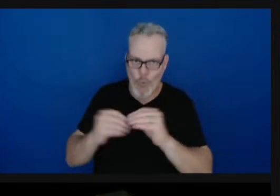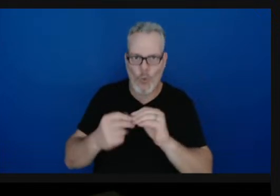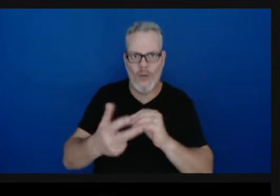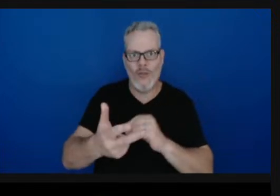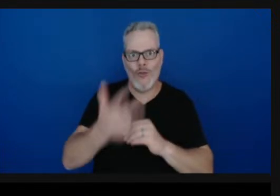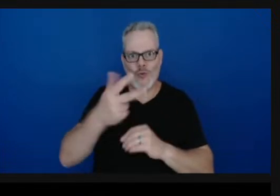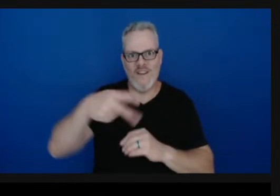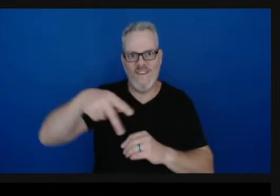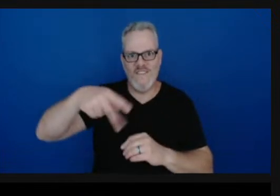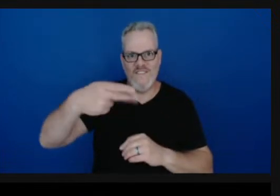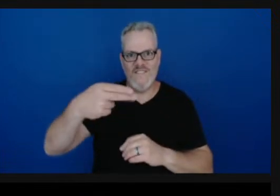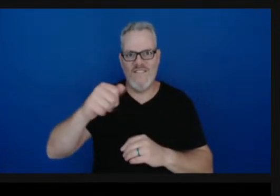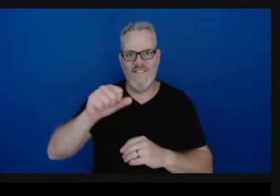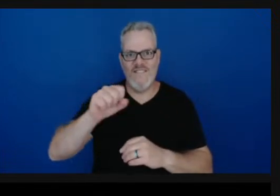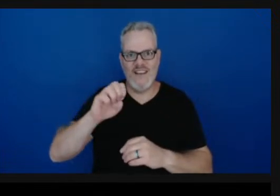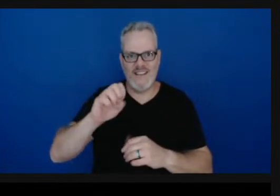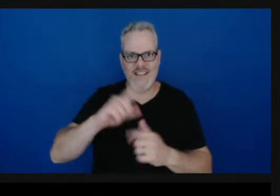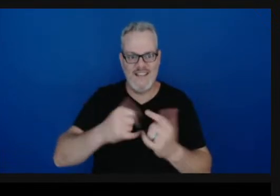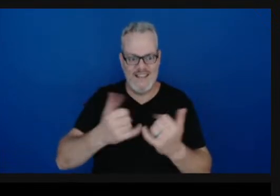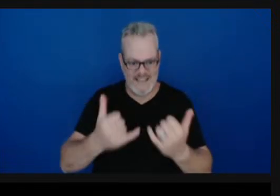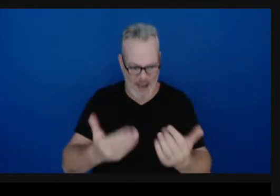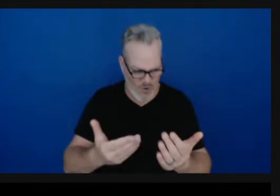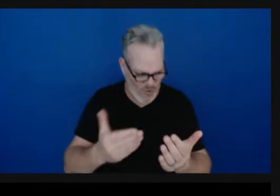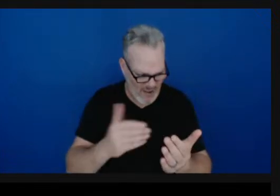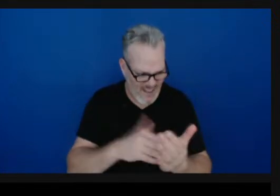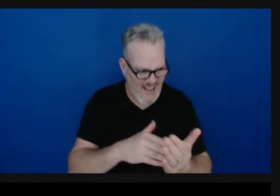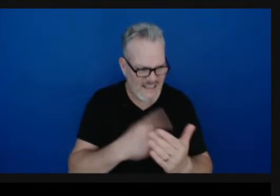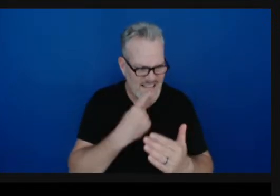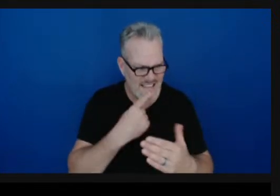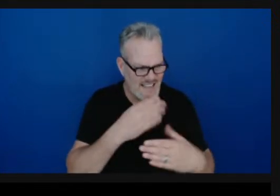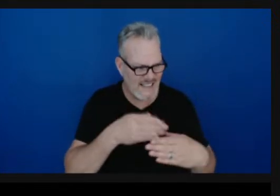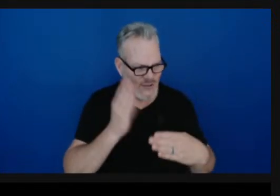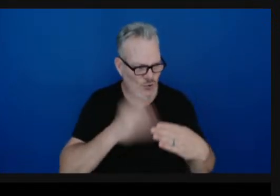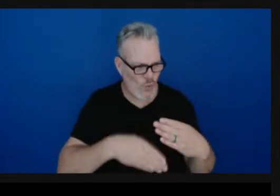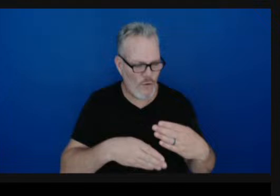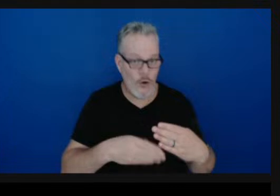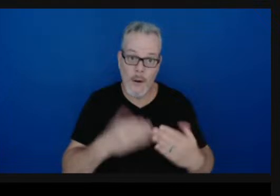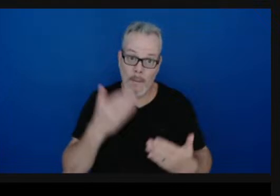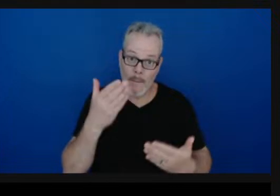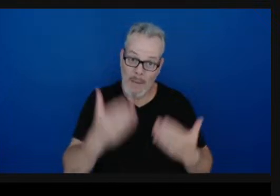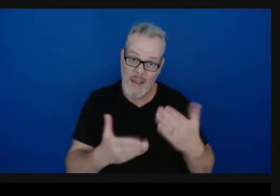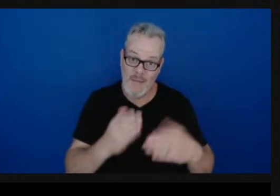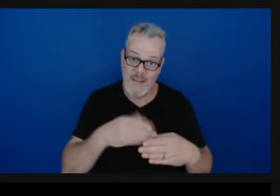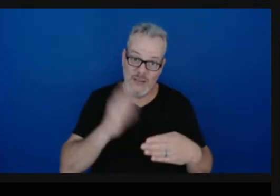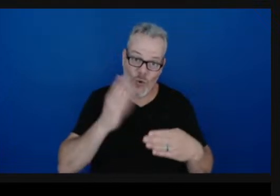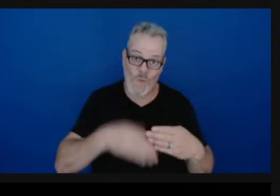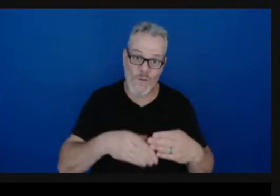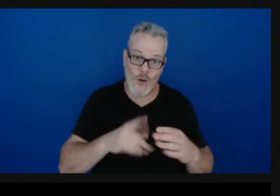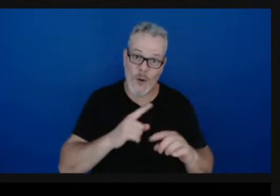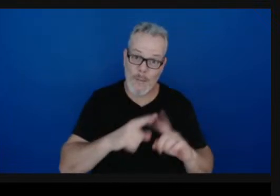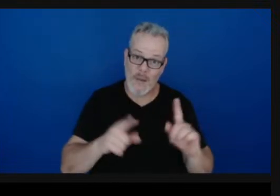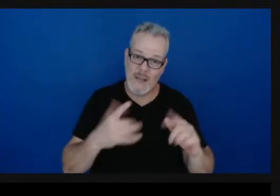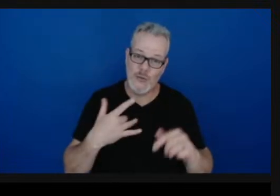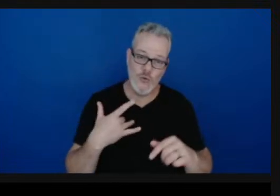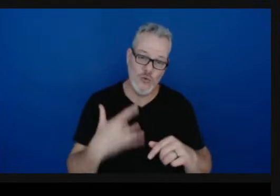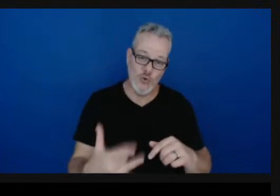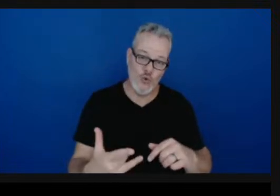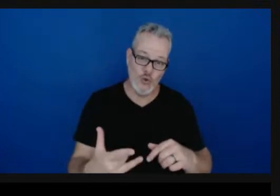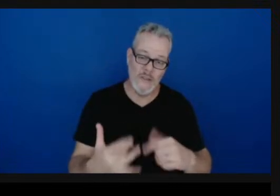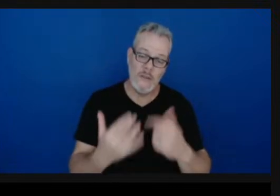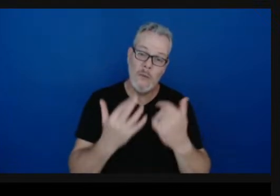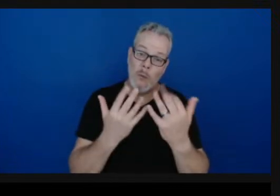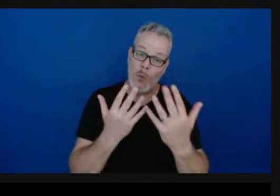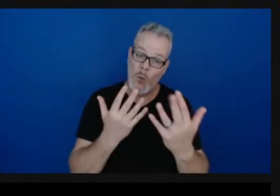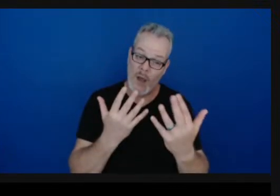And now they're once again saying it's over. And it may well be over. Usually after that a large phase like